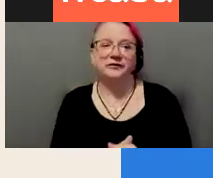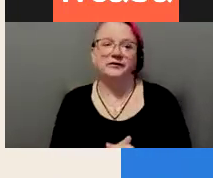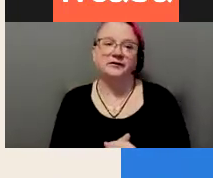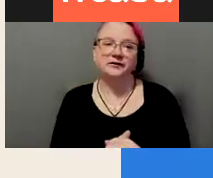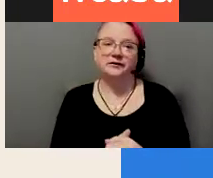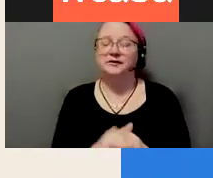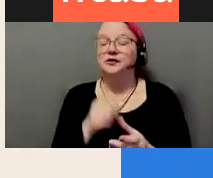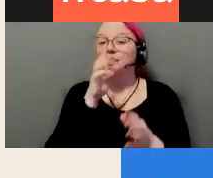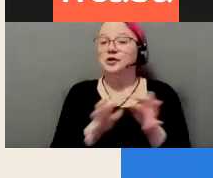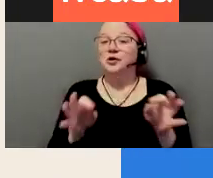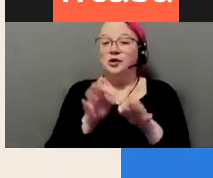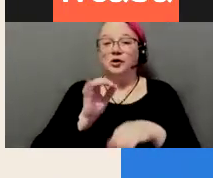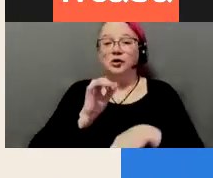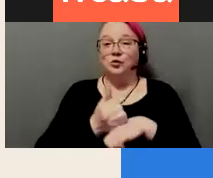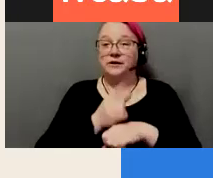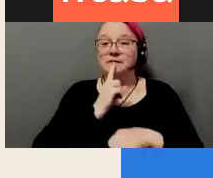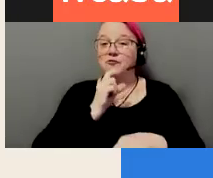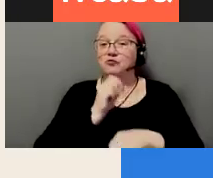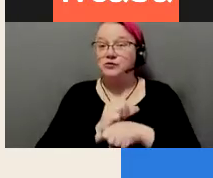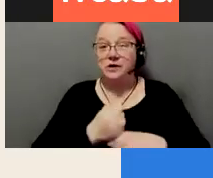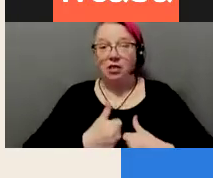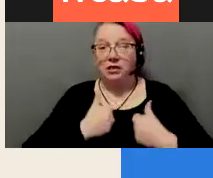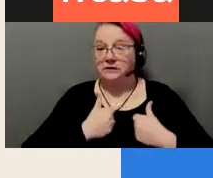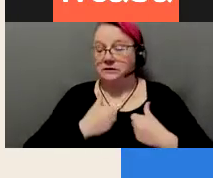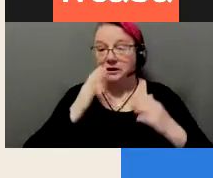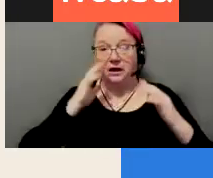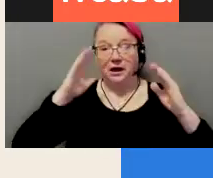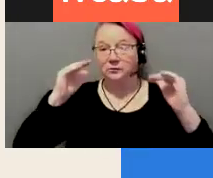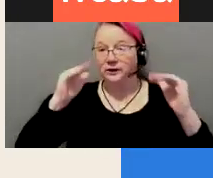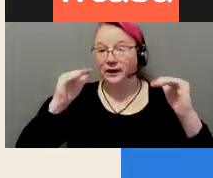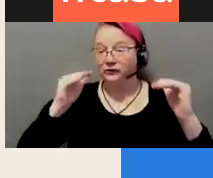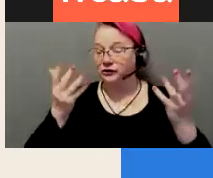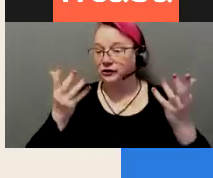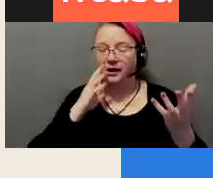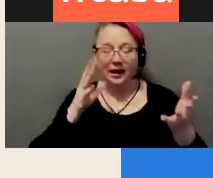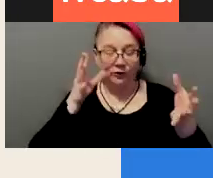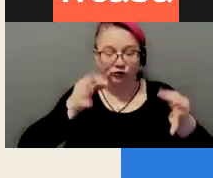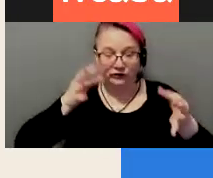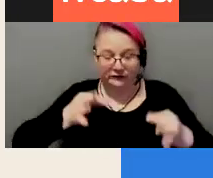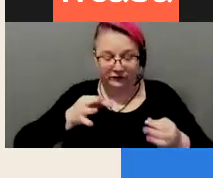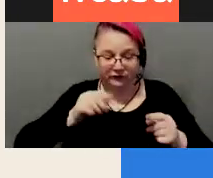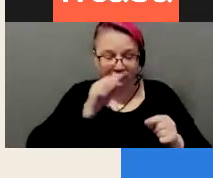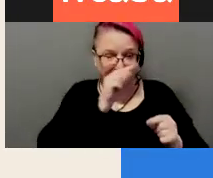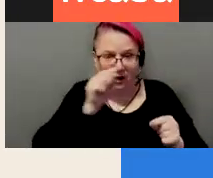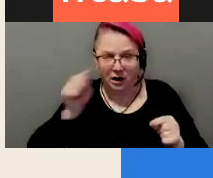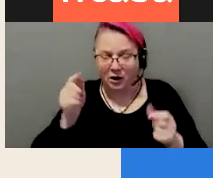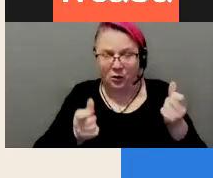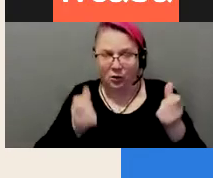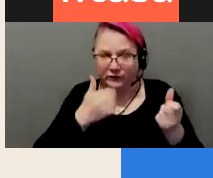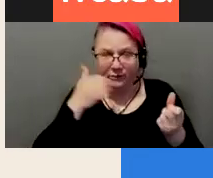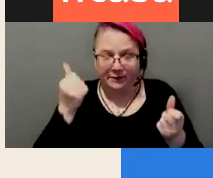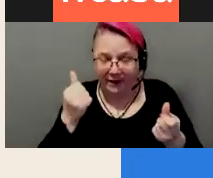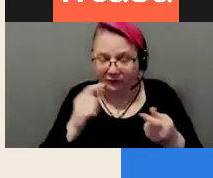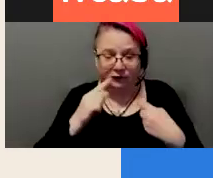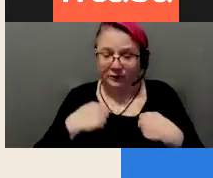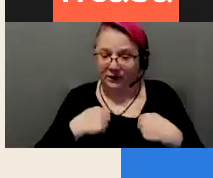It's really important that we set realistic expectations and help survivors process decisions about how they might choose to pursue content